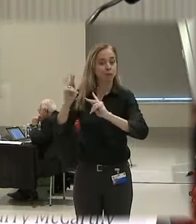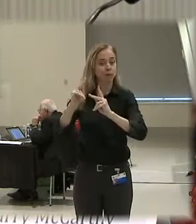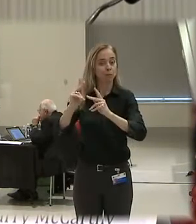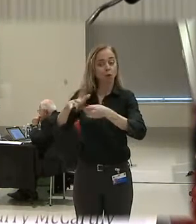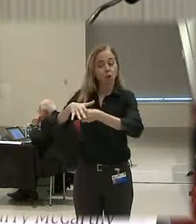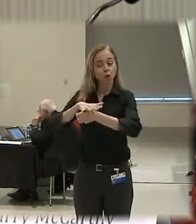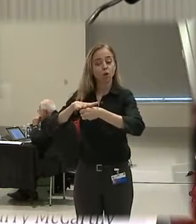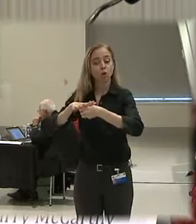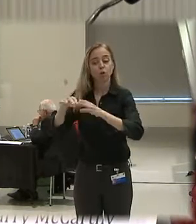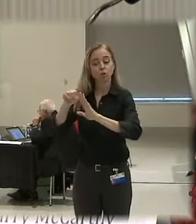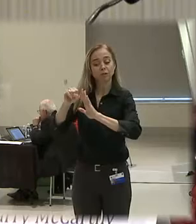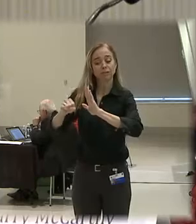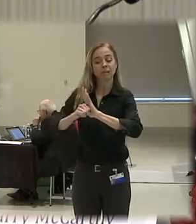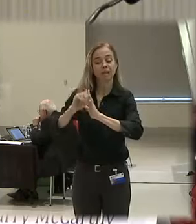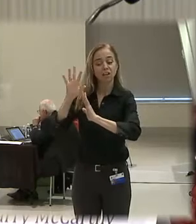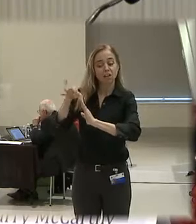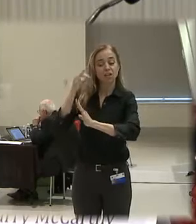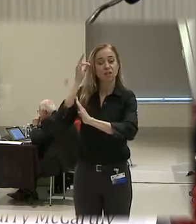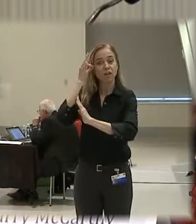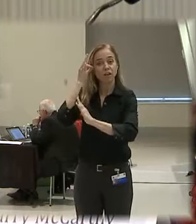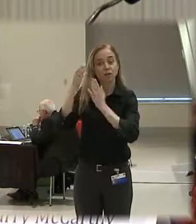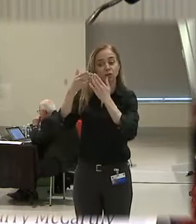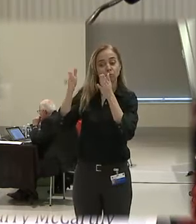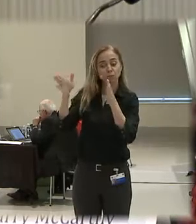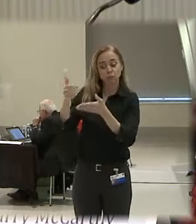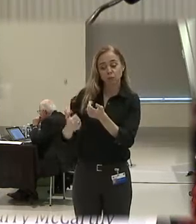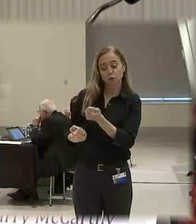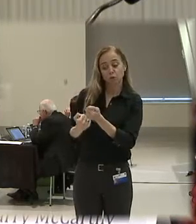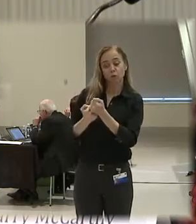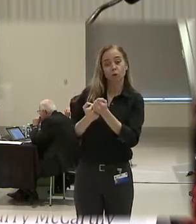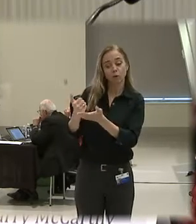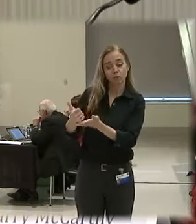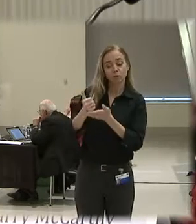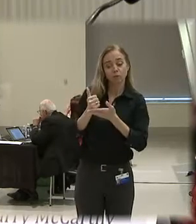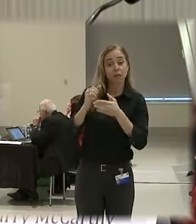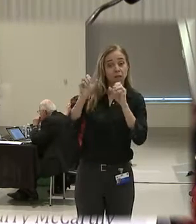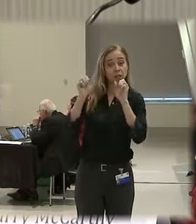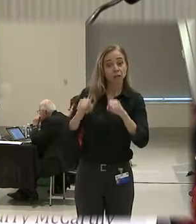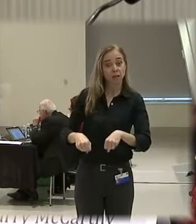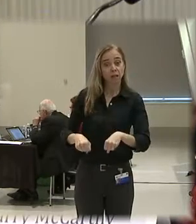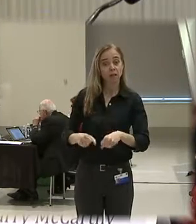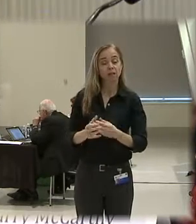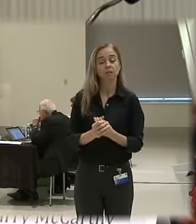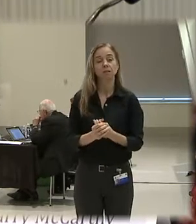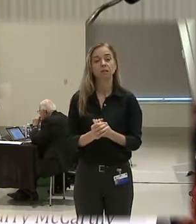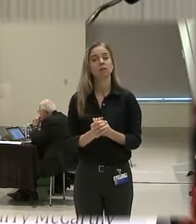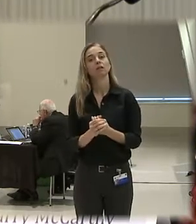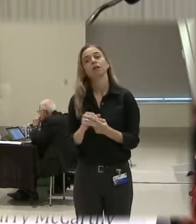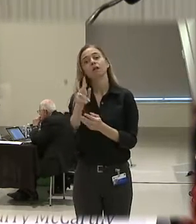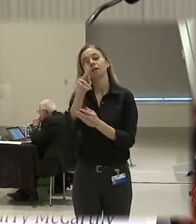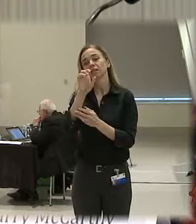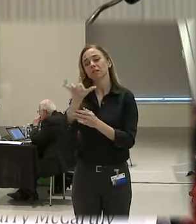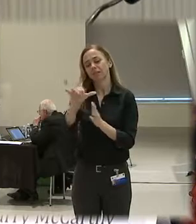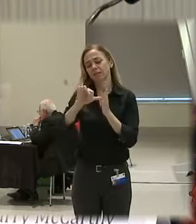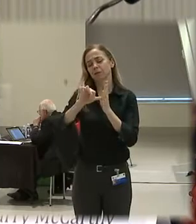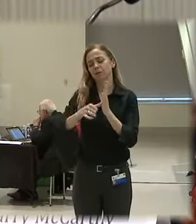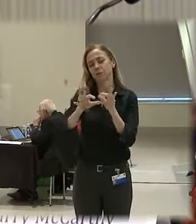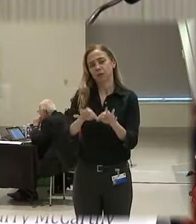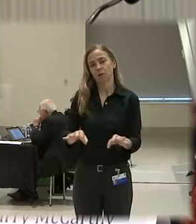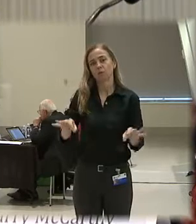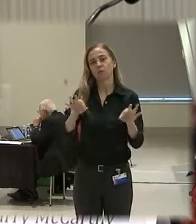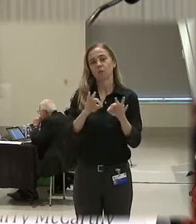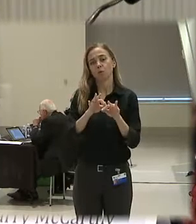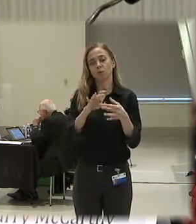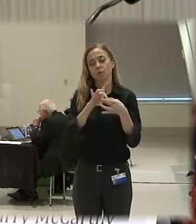state, or federal arena that can support you in these particular endeavors. And one of the key components and elements of